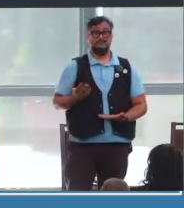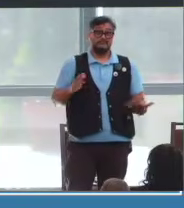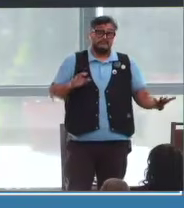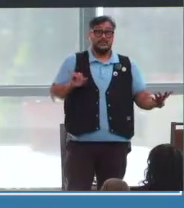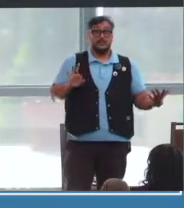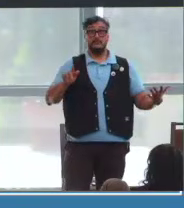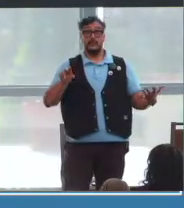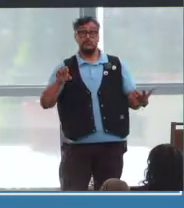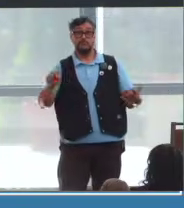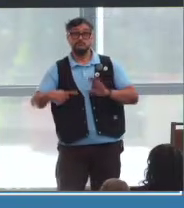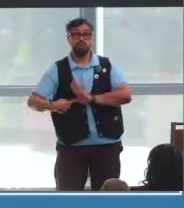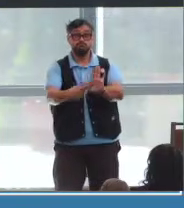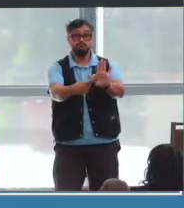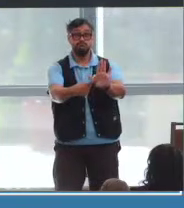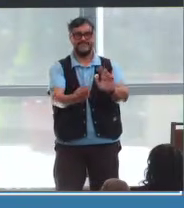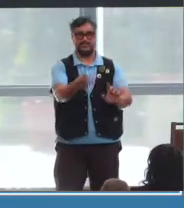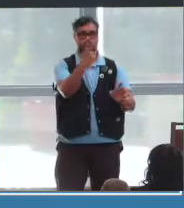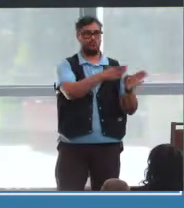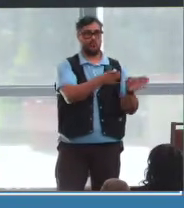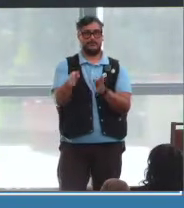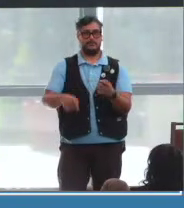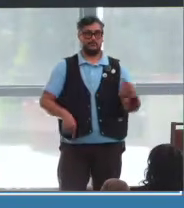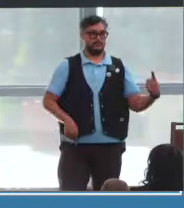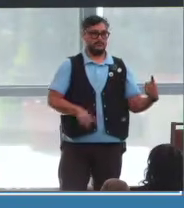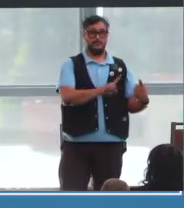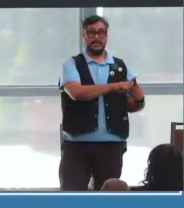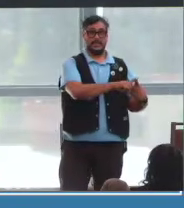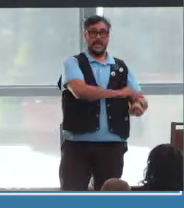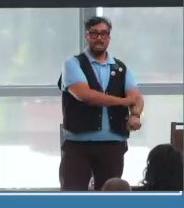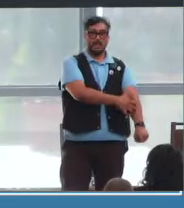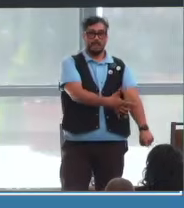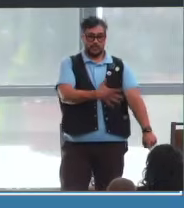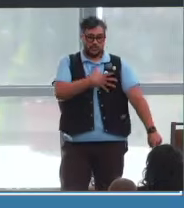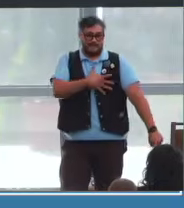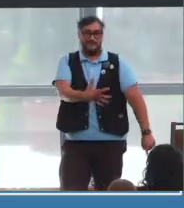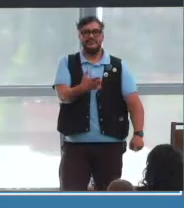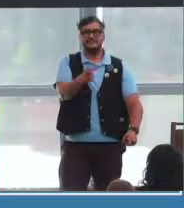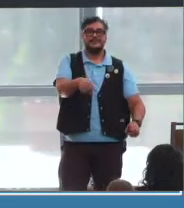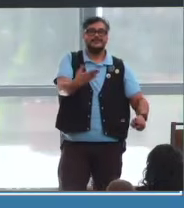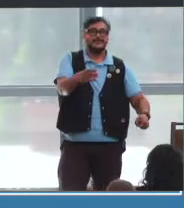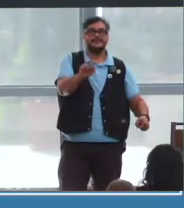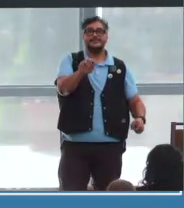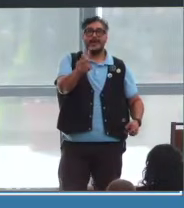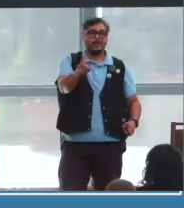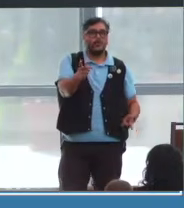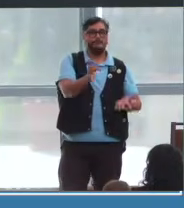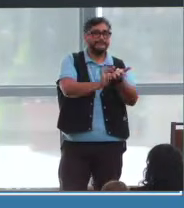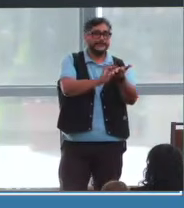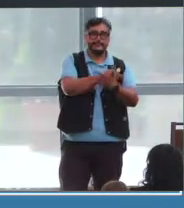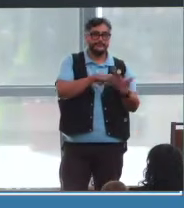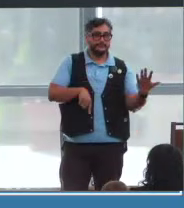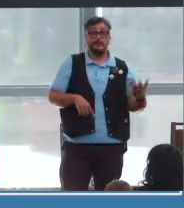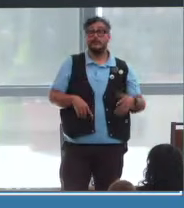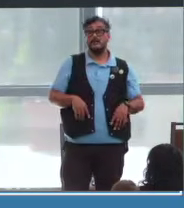it manifests in two ways: through inflammation, which is treated with, like, let's say, steroids and Plaquenil and